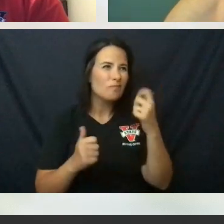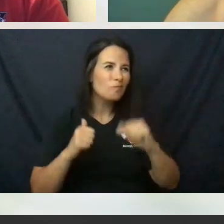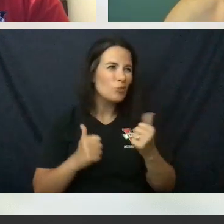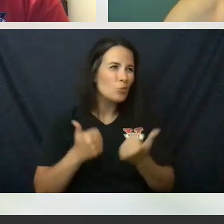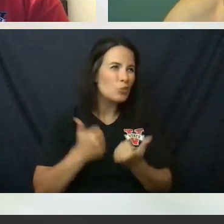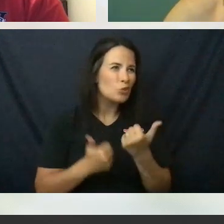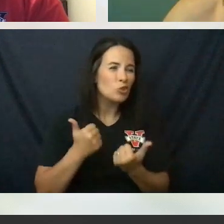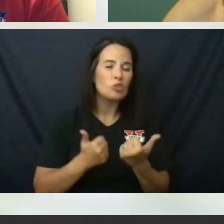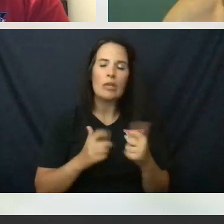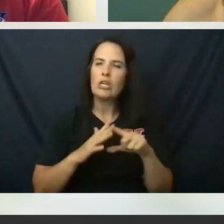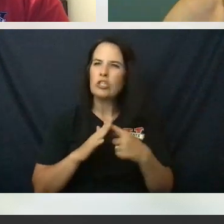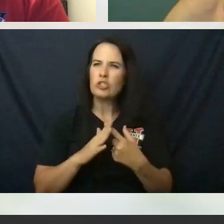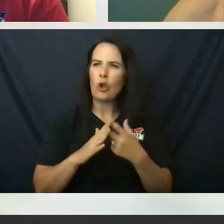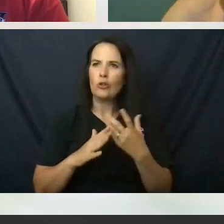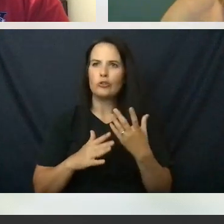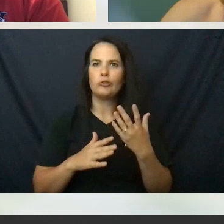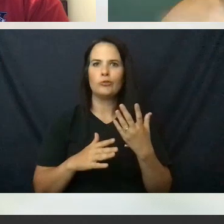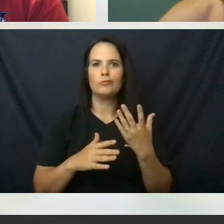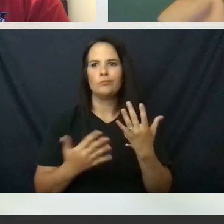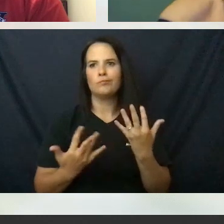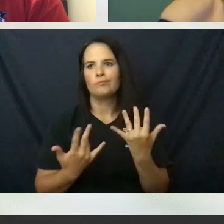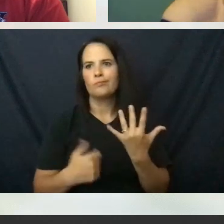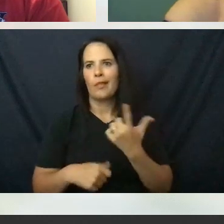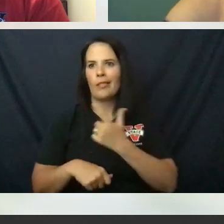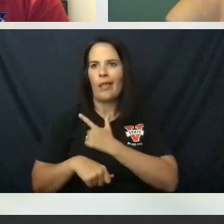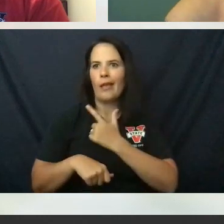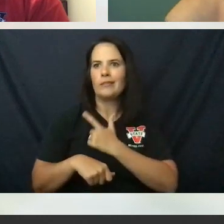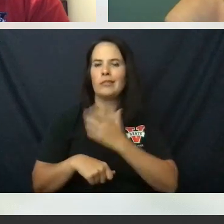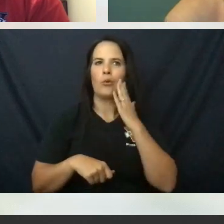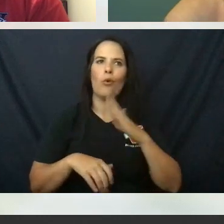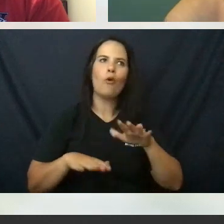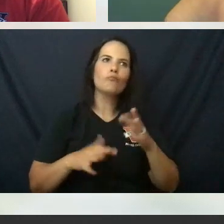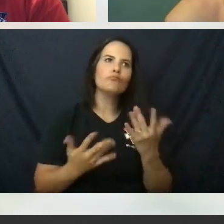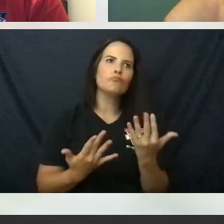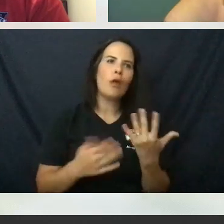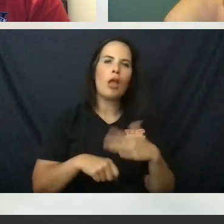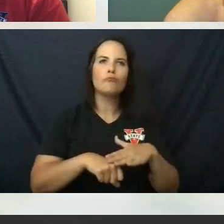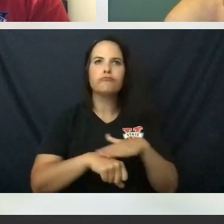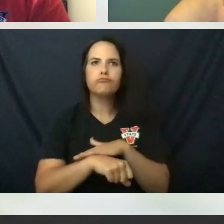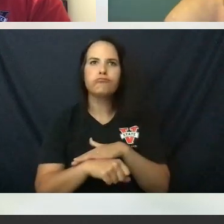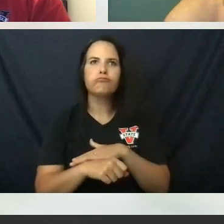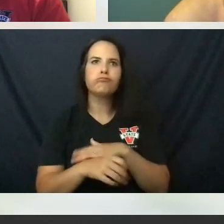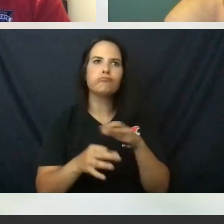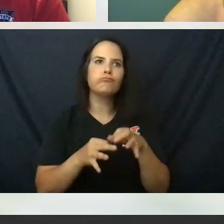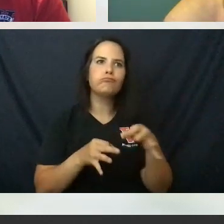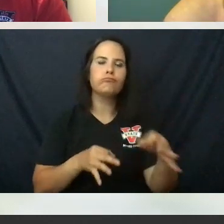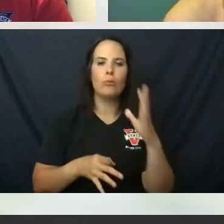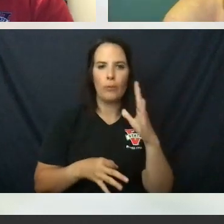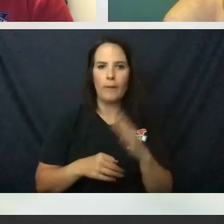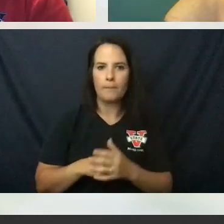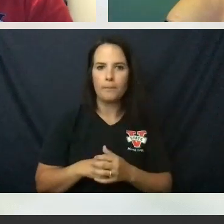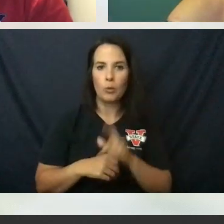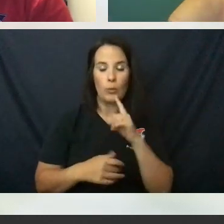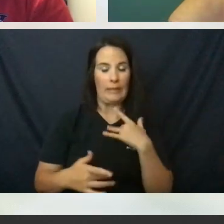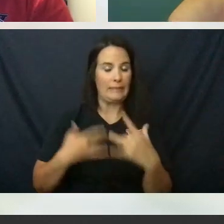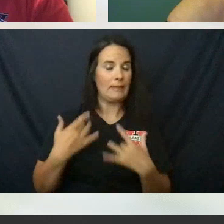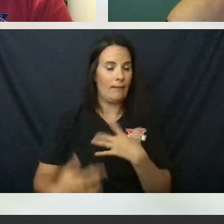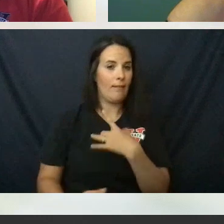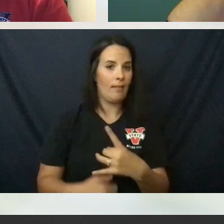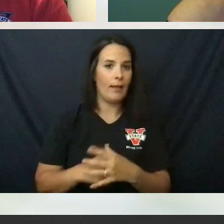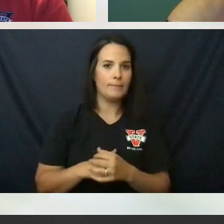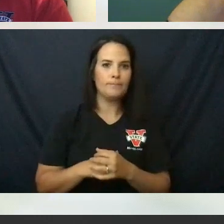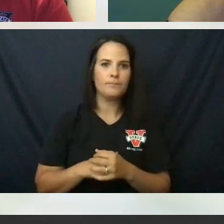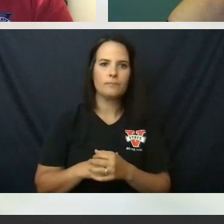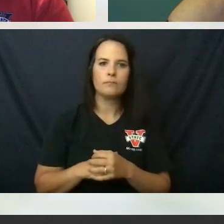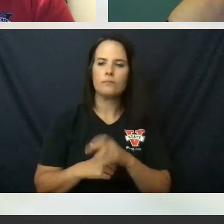floundering. So I'm so excited about the MyMajors tool that we're going to be using. Sherry, one other thing to add on that too is not